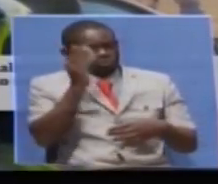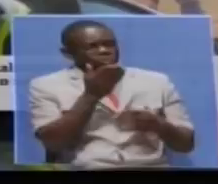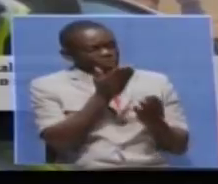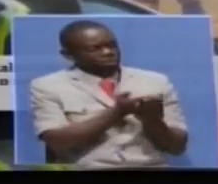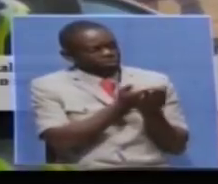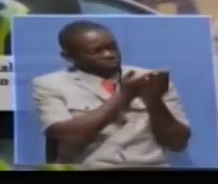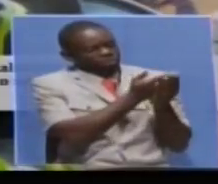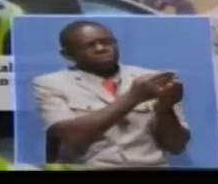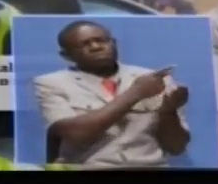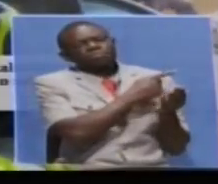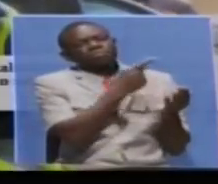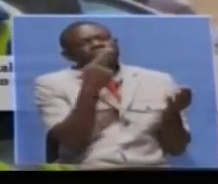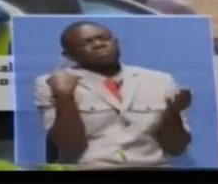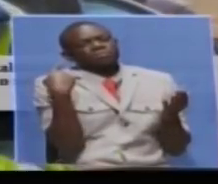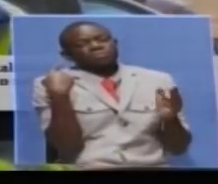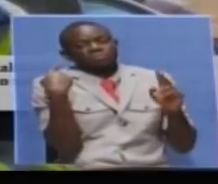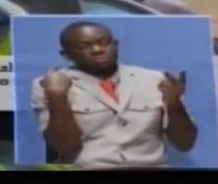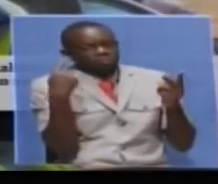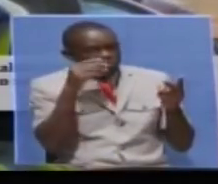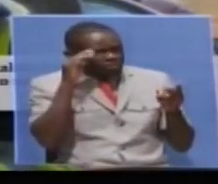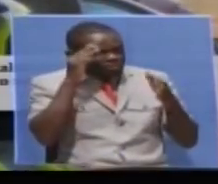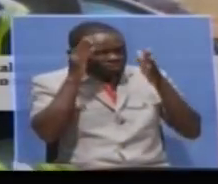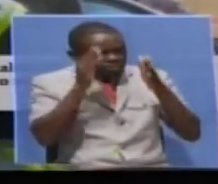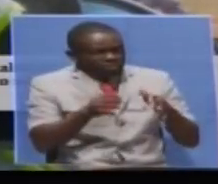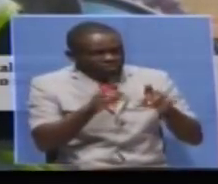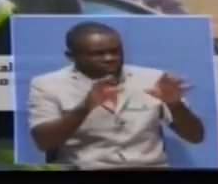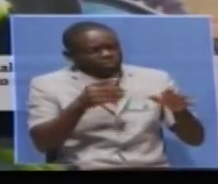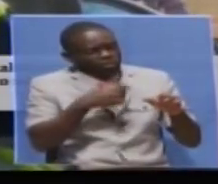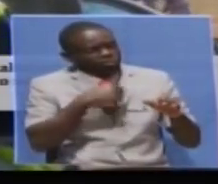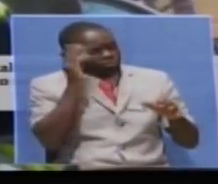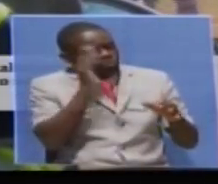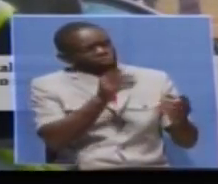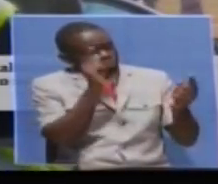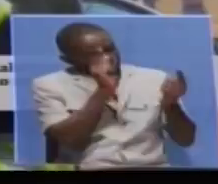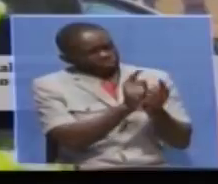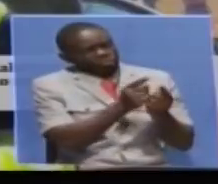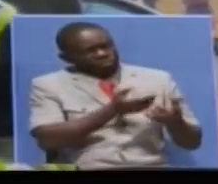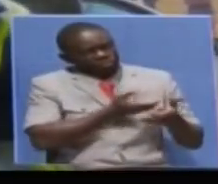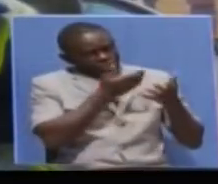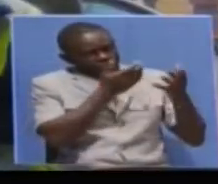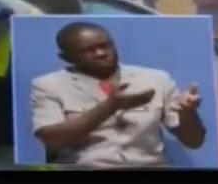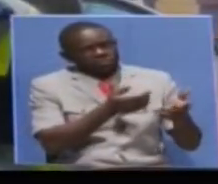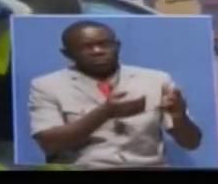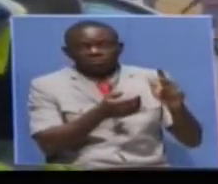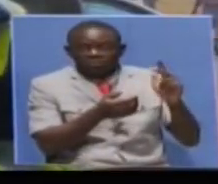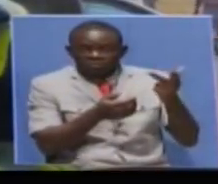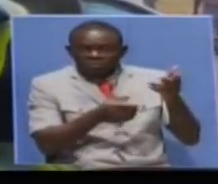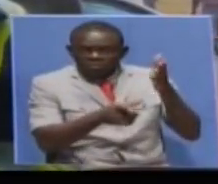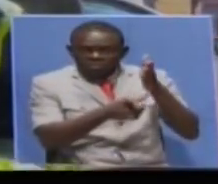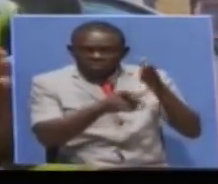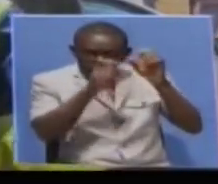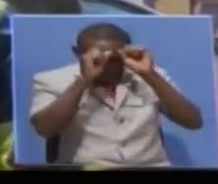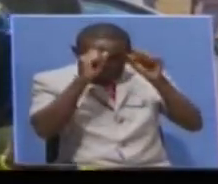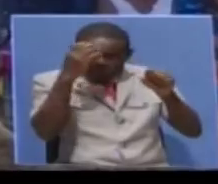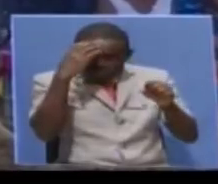2 I'll take it to Minister of Lands wa Jean Kapatain, eba Minister of Lands. Number 3 I'll also take it to the office of the Vice President.